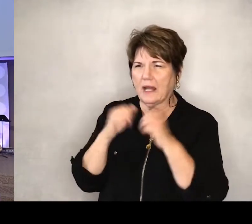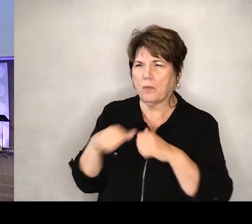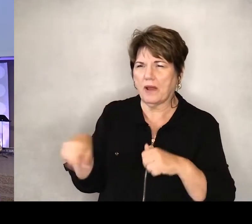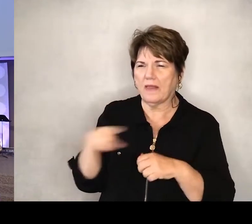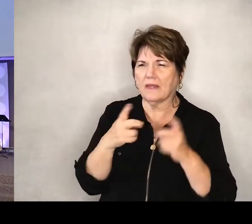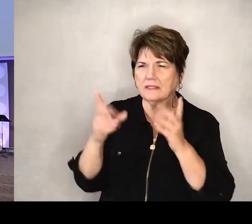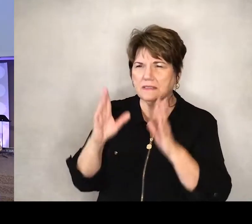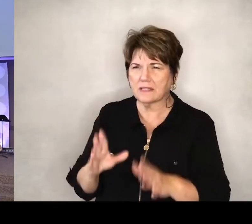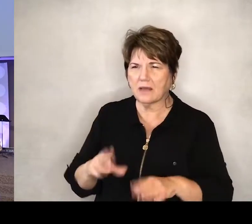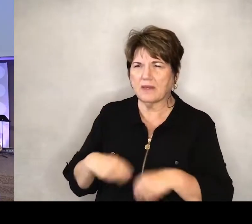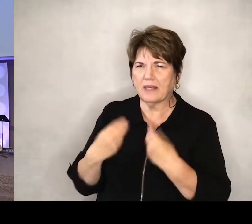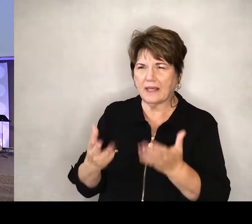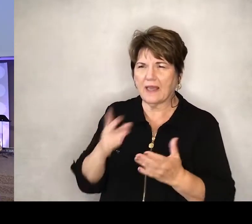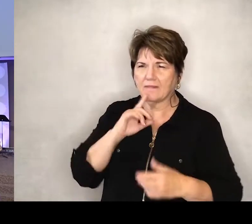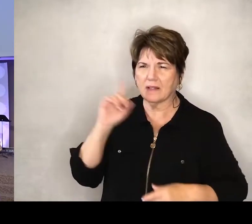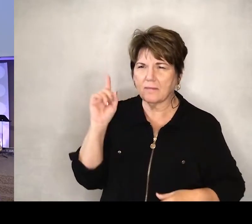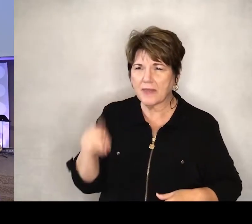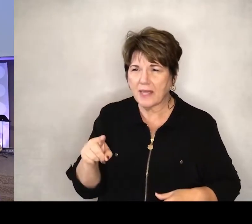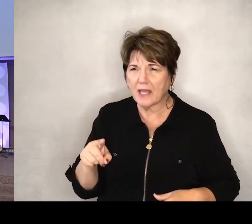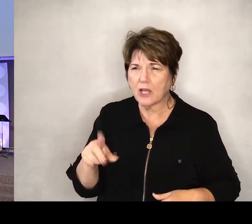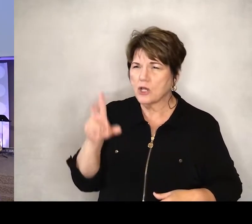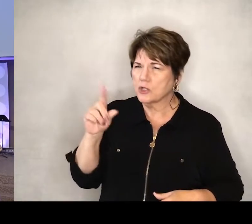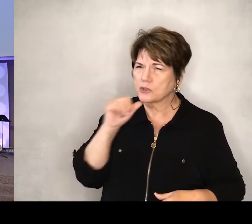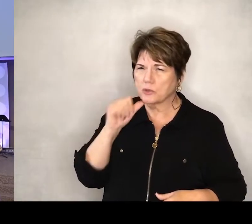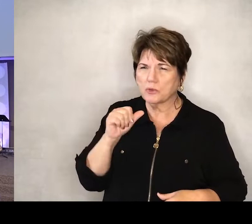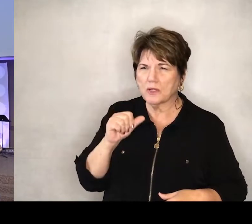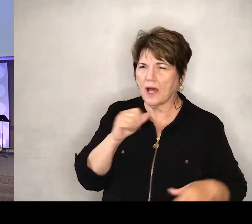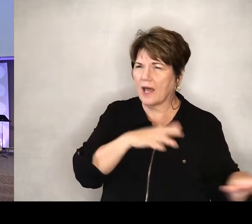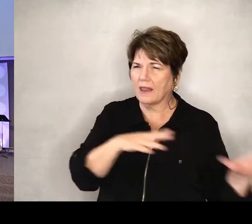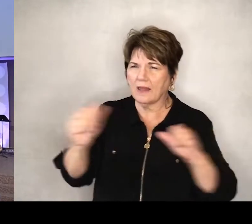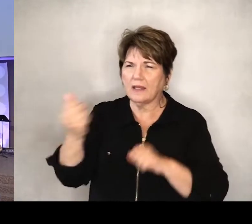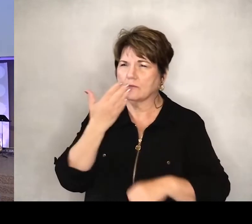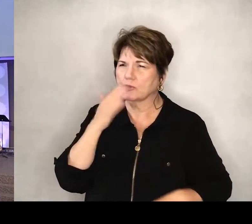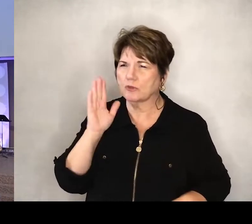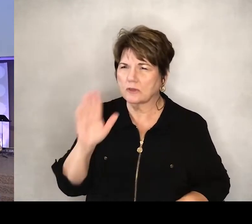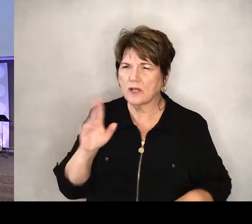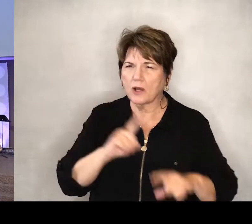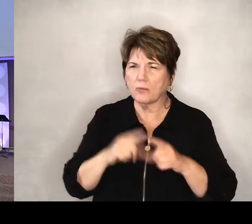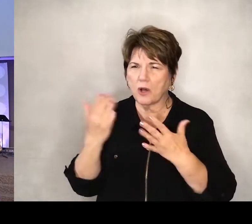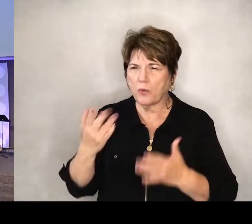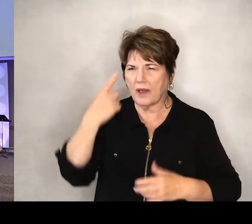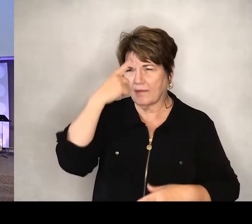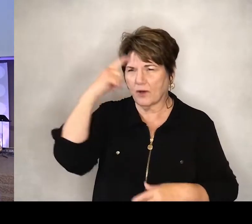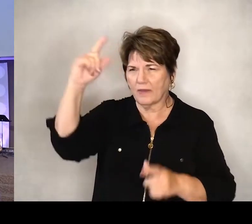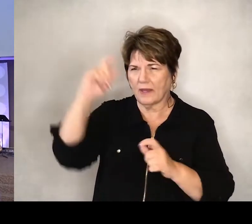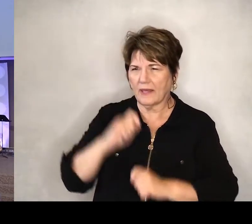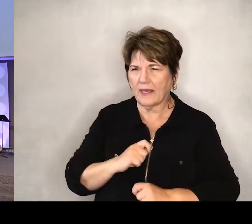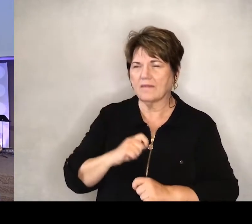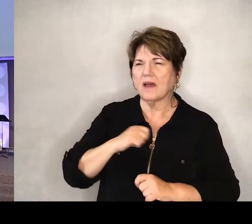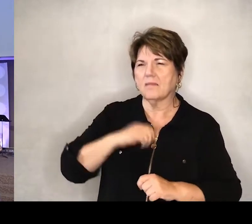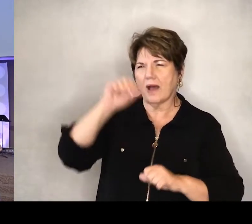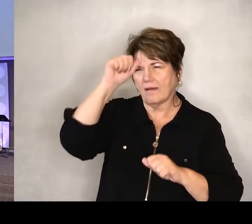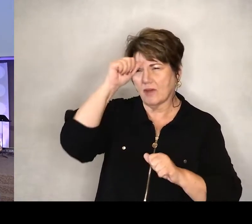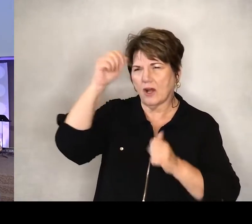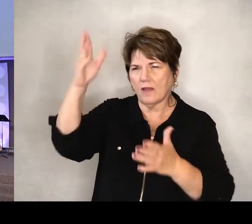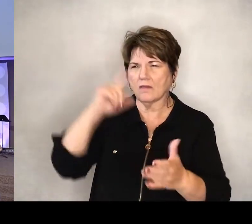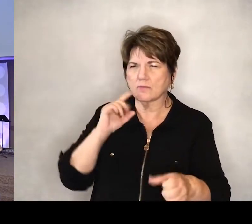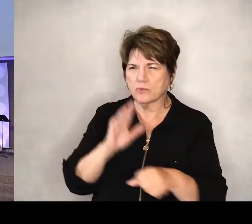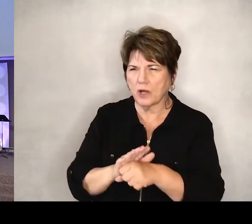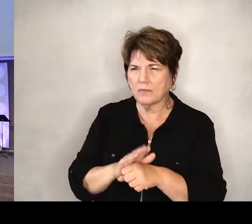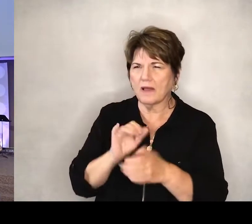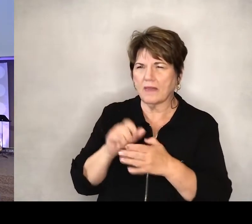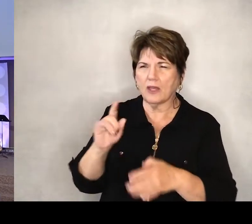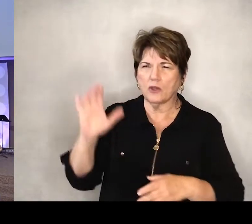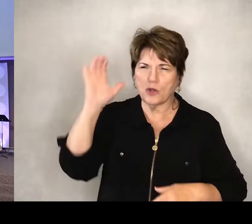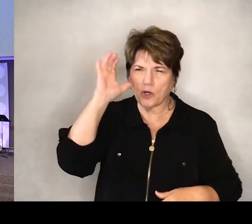them, he gave them this command: "Do not leave Jerusalem, but wait for the gift my Father promised, which